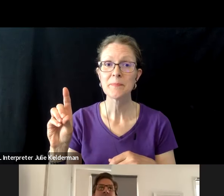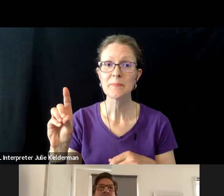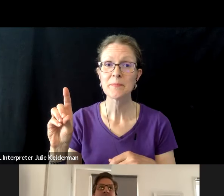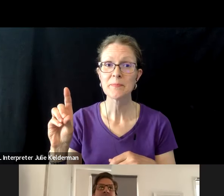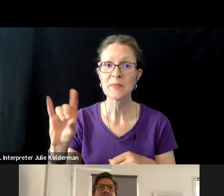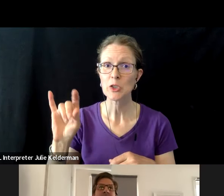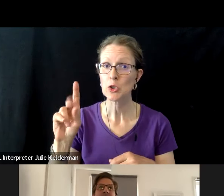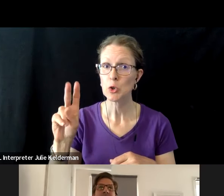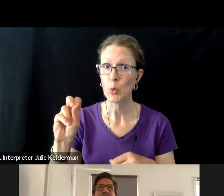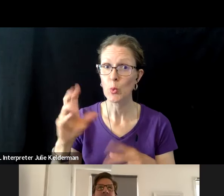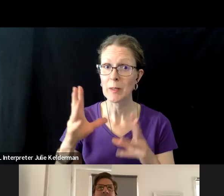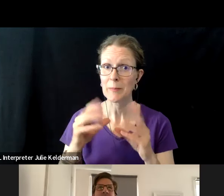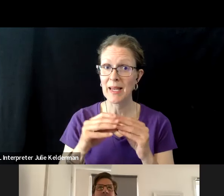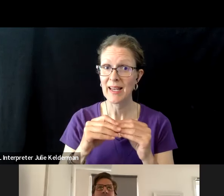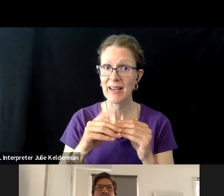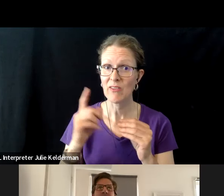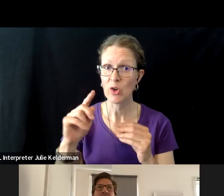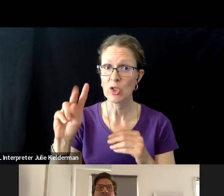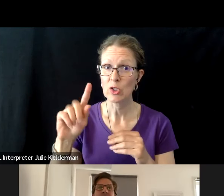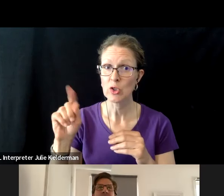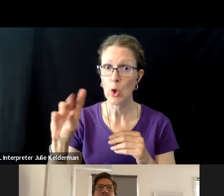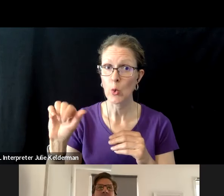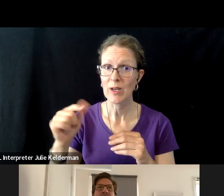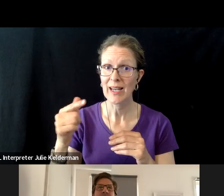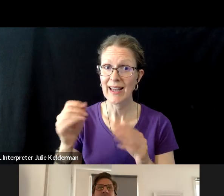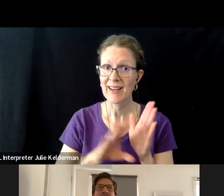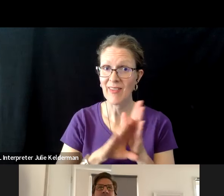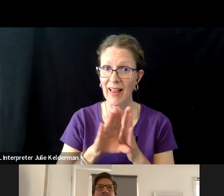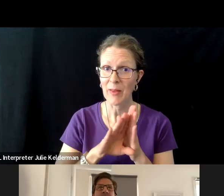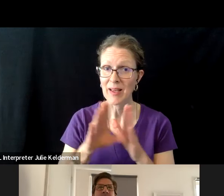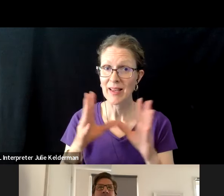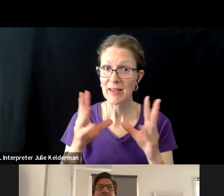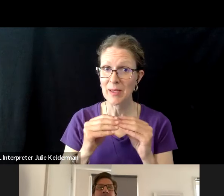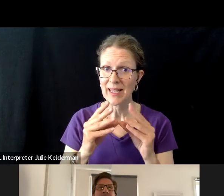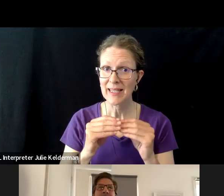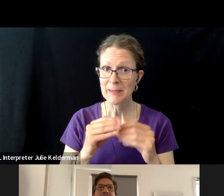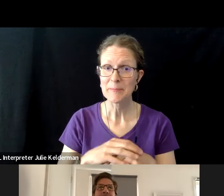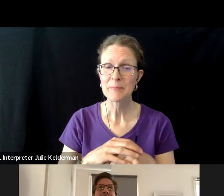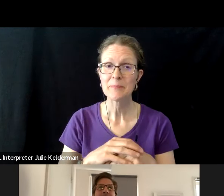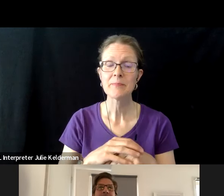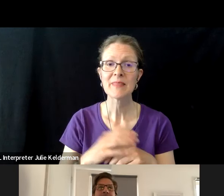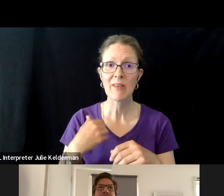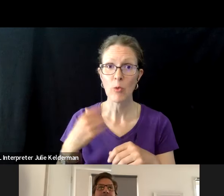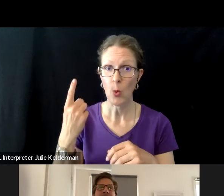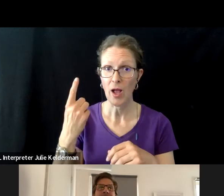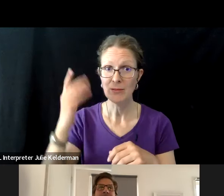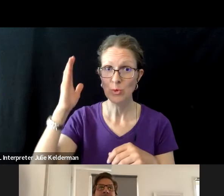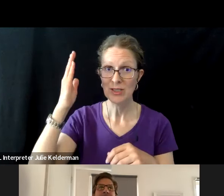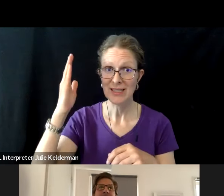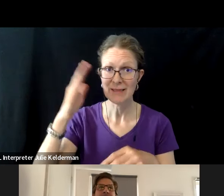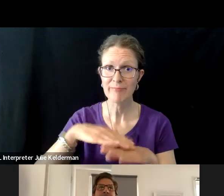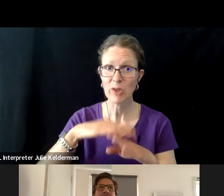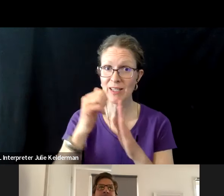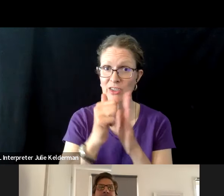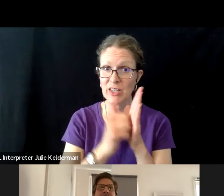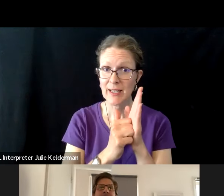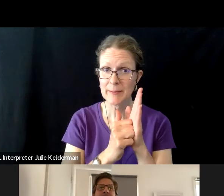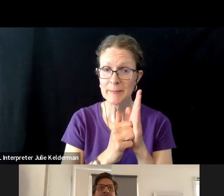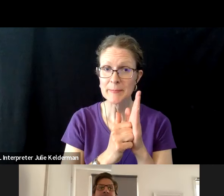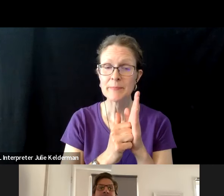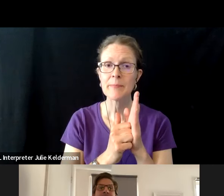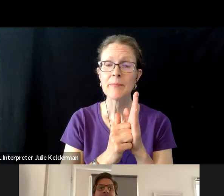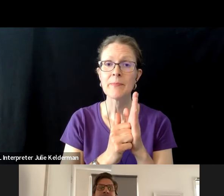June meeting of their Zoning and Development Committee. We have just one presentation on the agenda tonight. There's